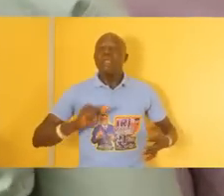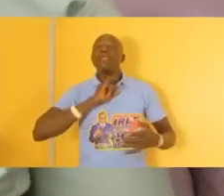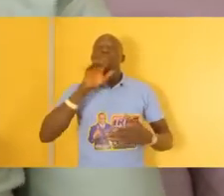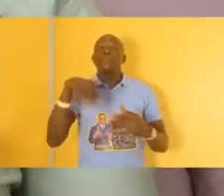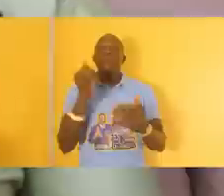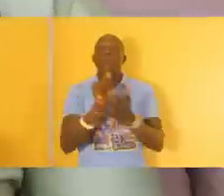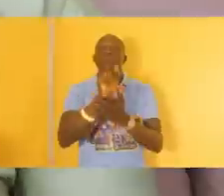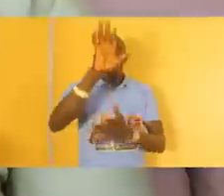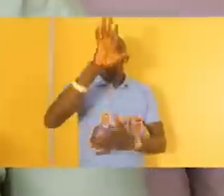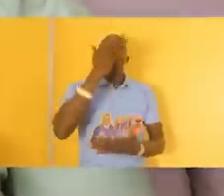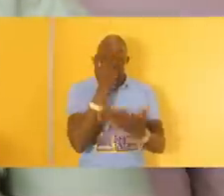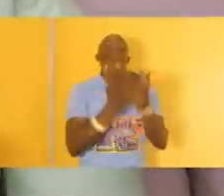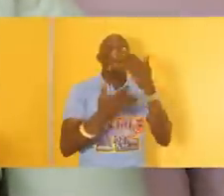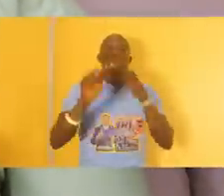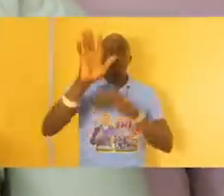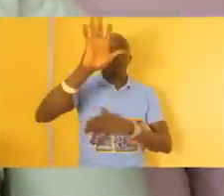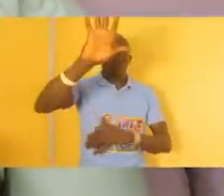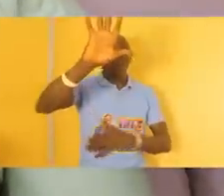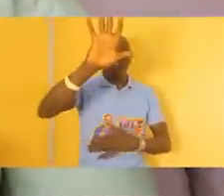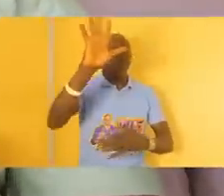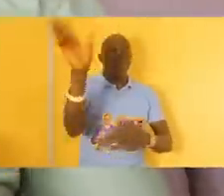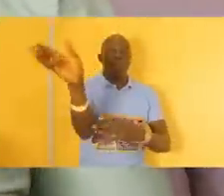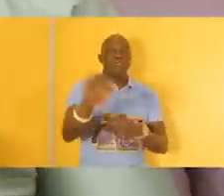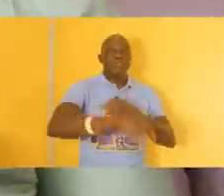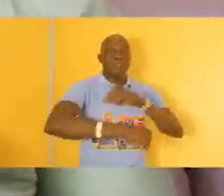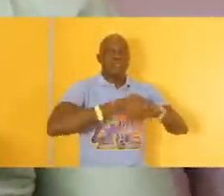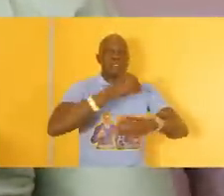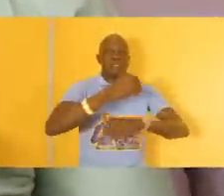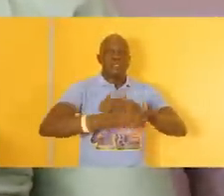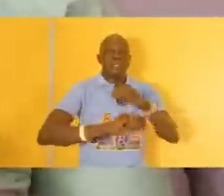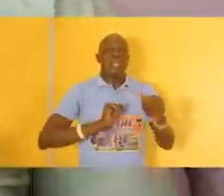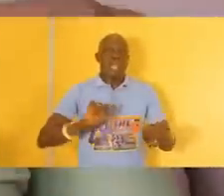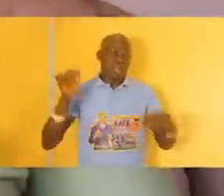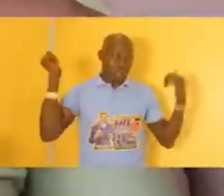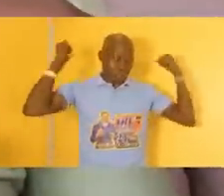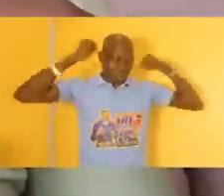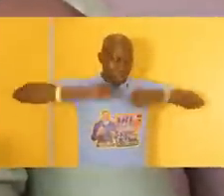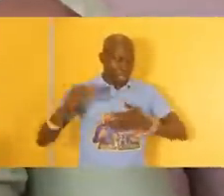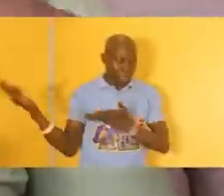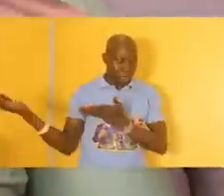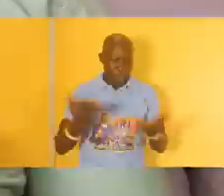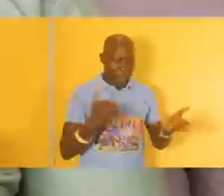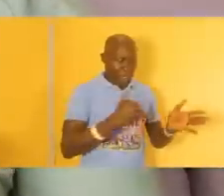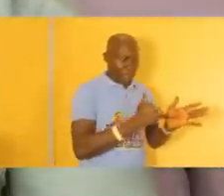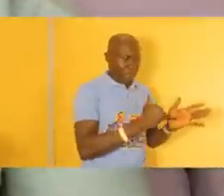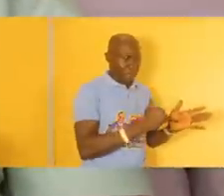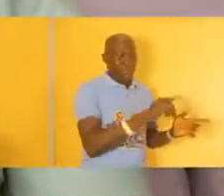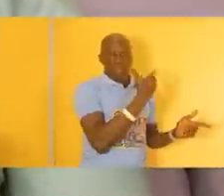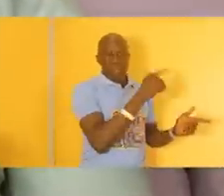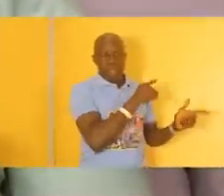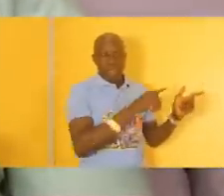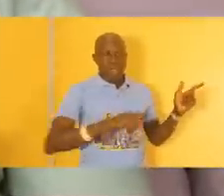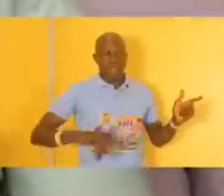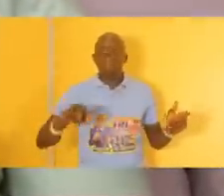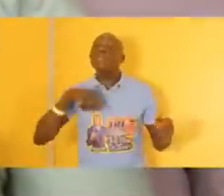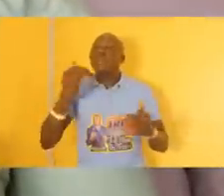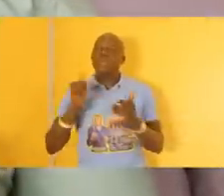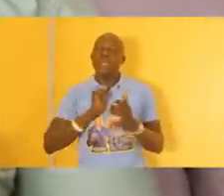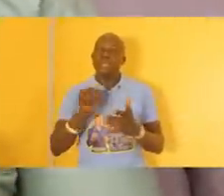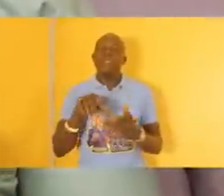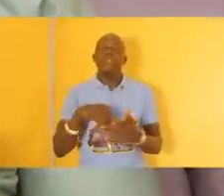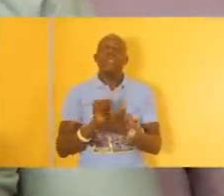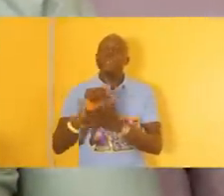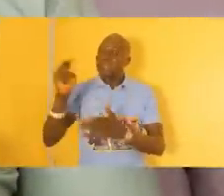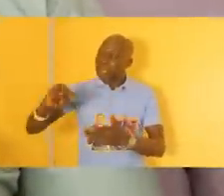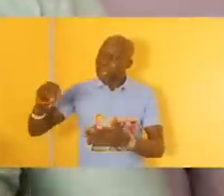effort. You are not around. It will be on you. Ne we walk. Wearing it. Ne tori awo ene nyame. Because of my people. Yes,